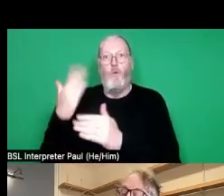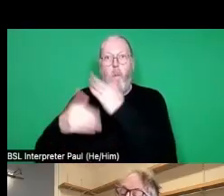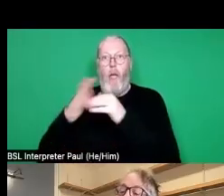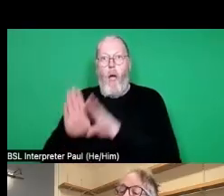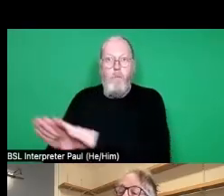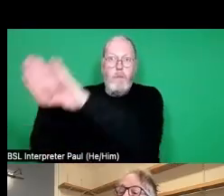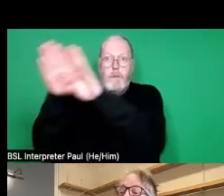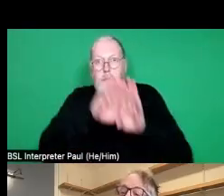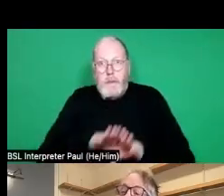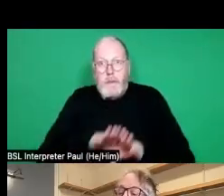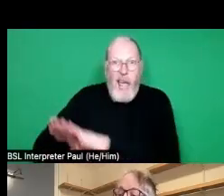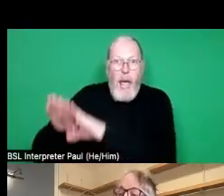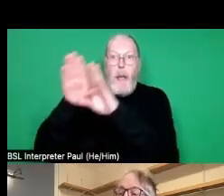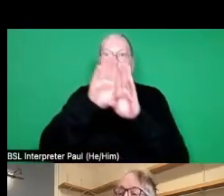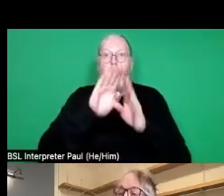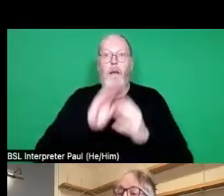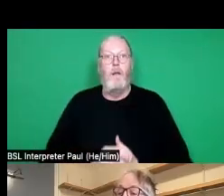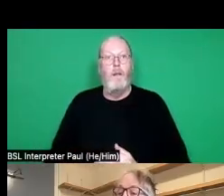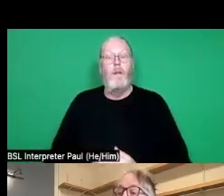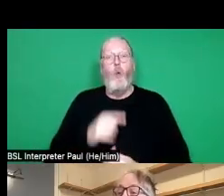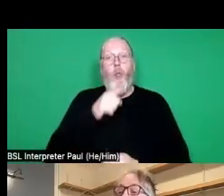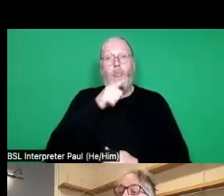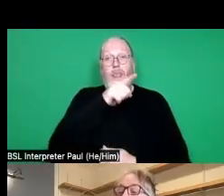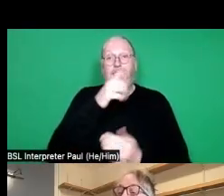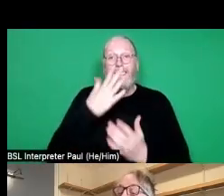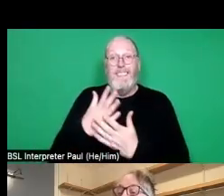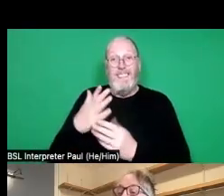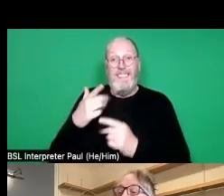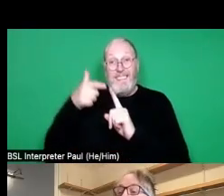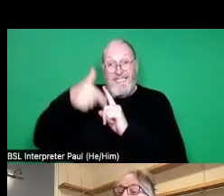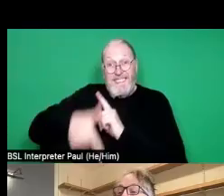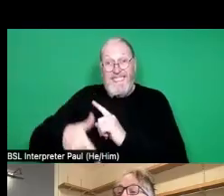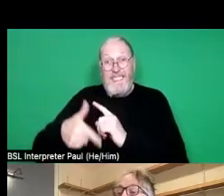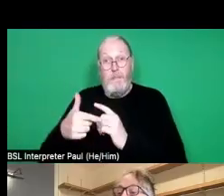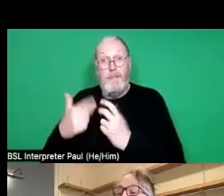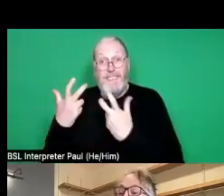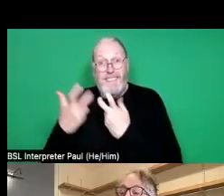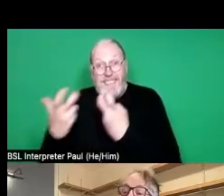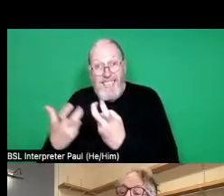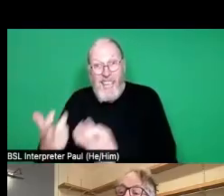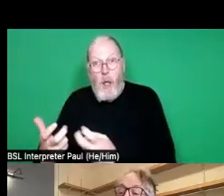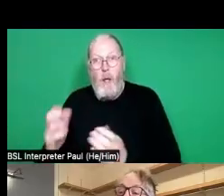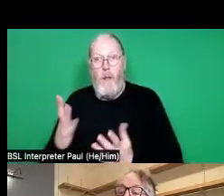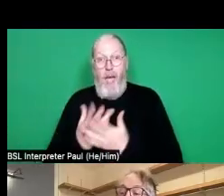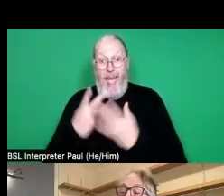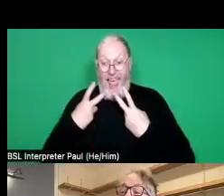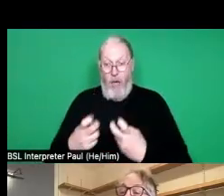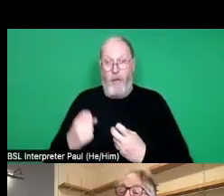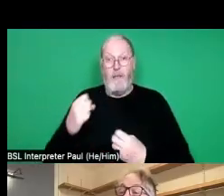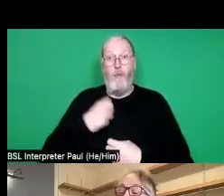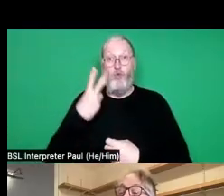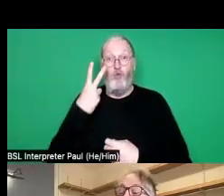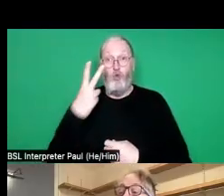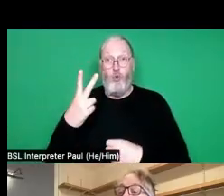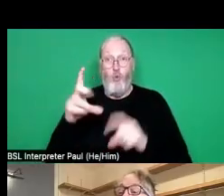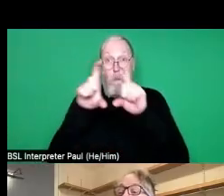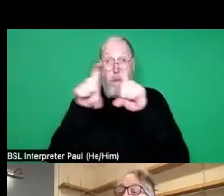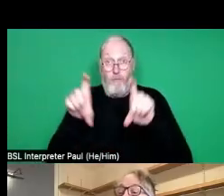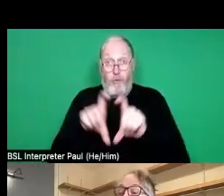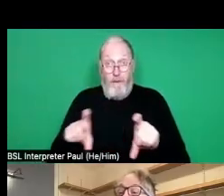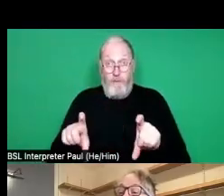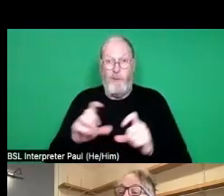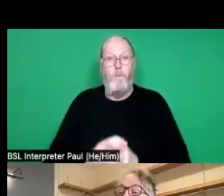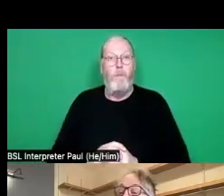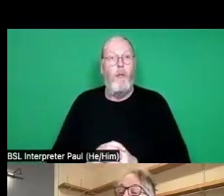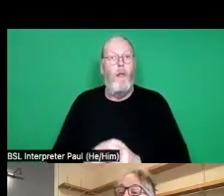is DeepSeek analyzing my two paragraphs. And I'm just going to pause it there for a second. So then also there's a synthesis and make